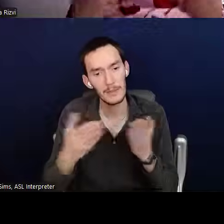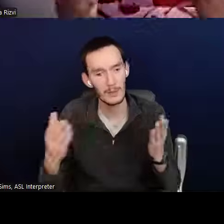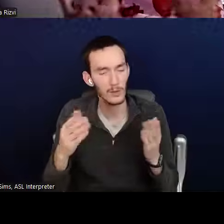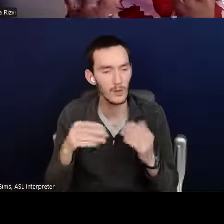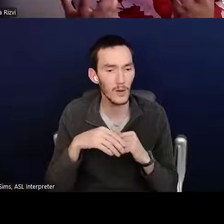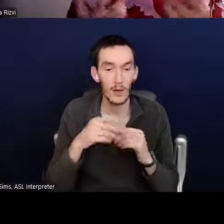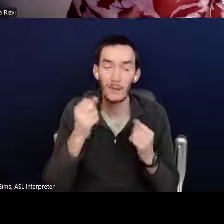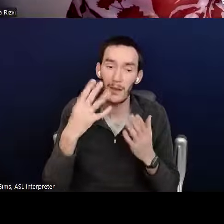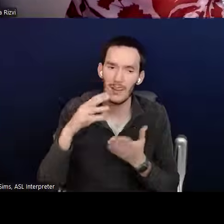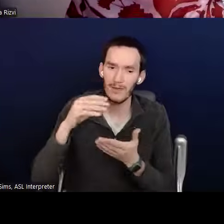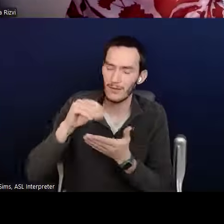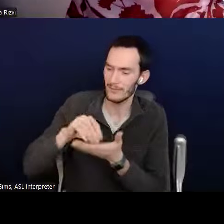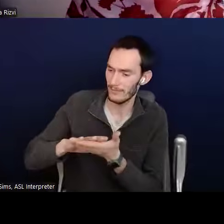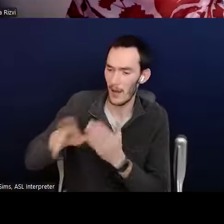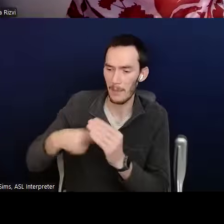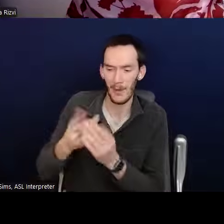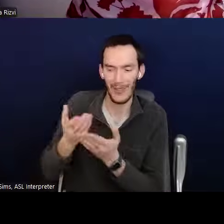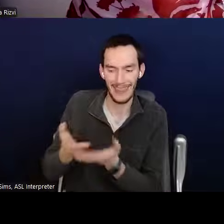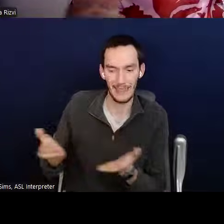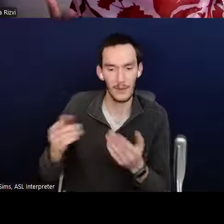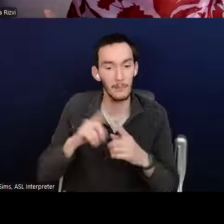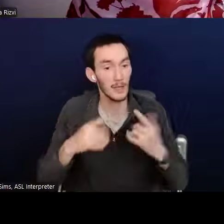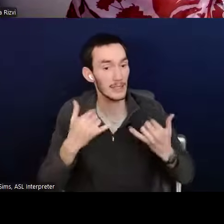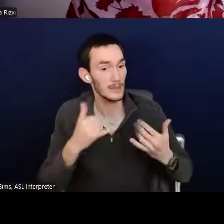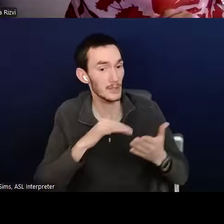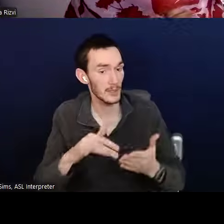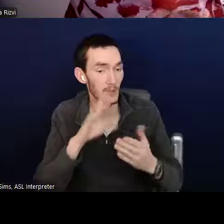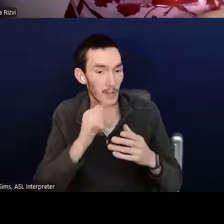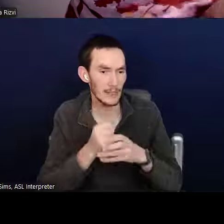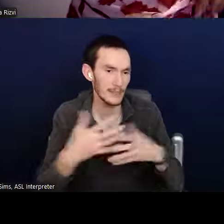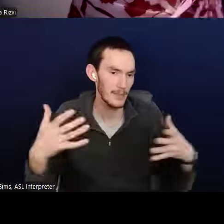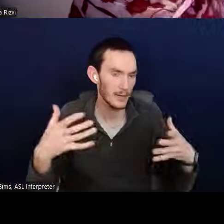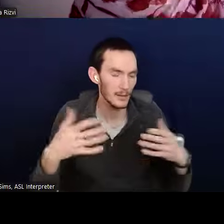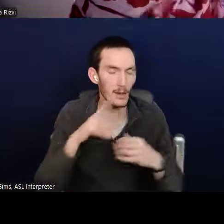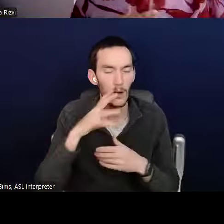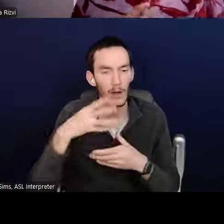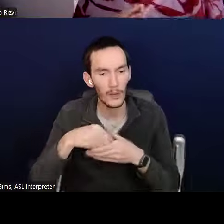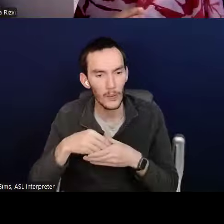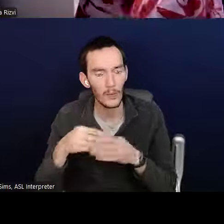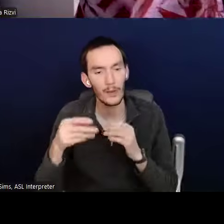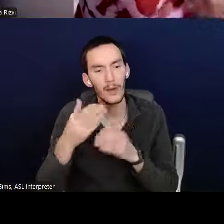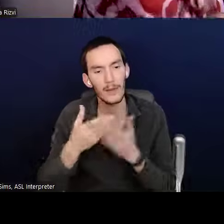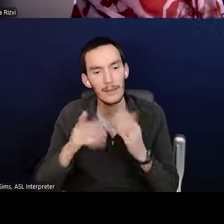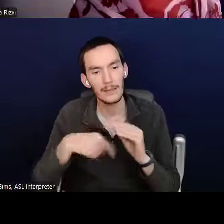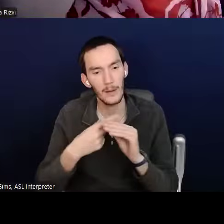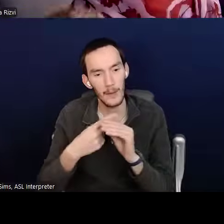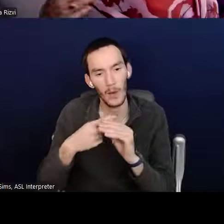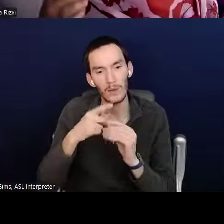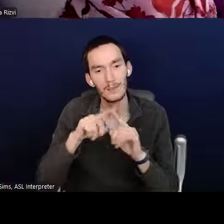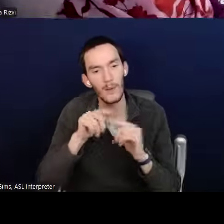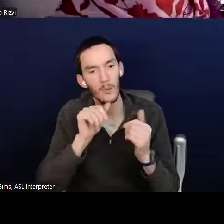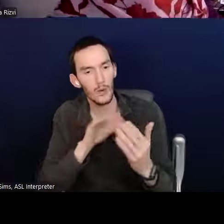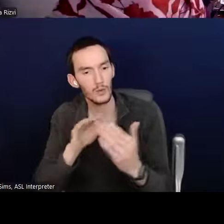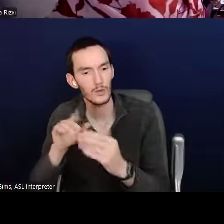that's been written about things, right? Contemporary studies expand on these earlier ones, including studies addressing hierarchical approaches